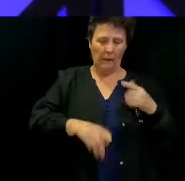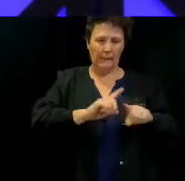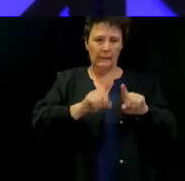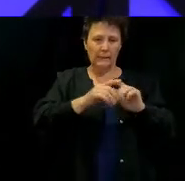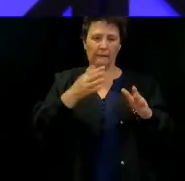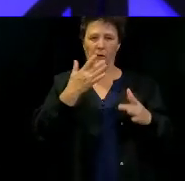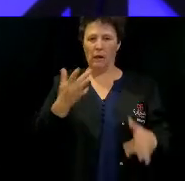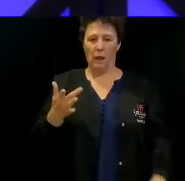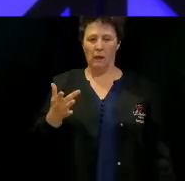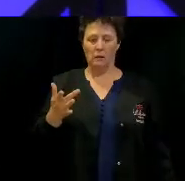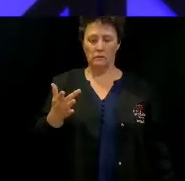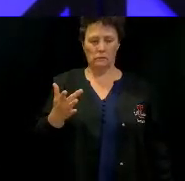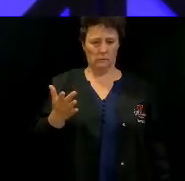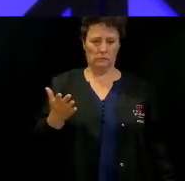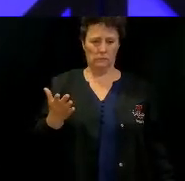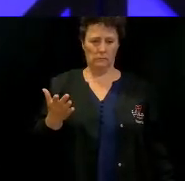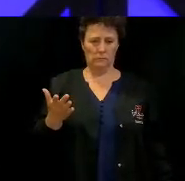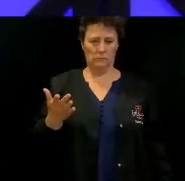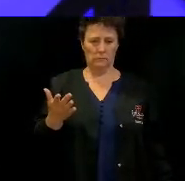up. Right?